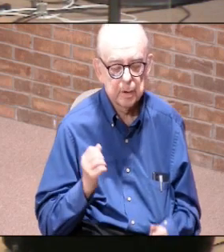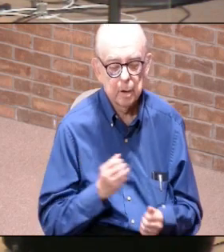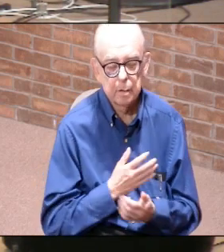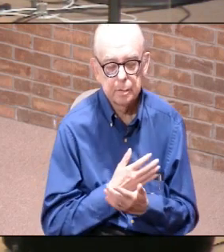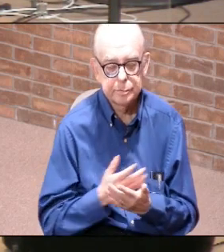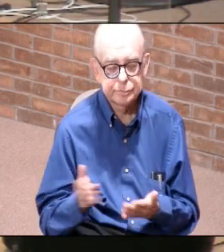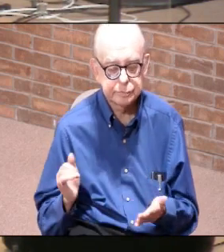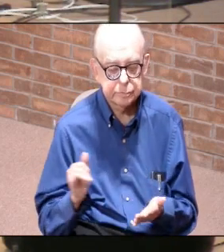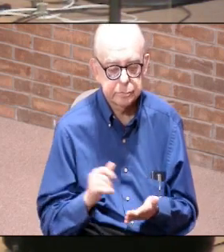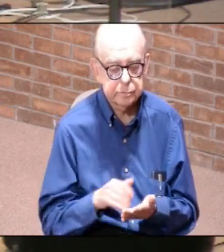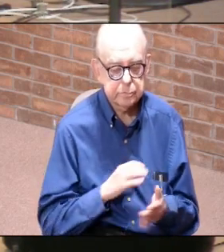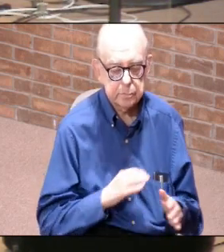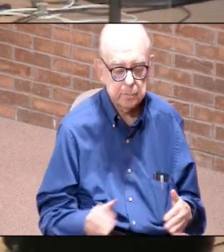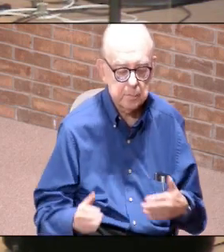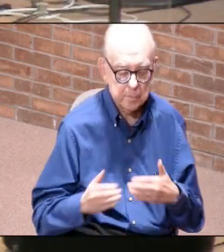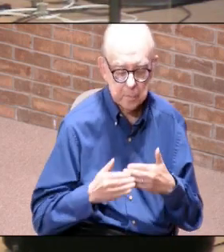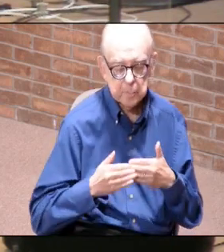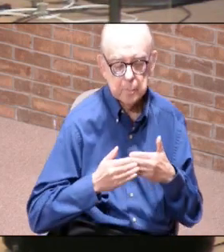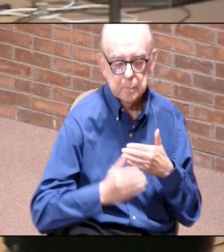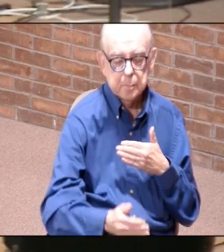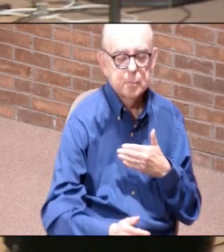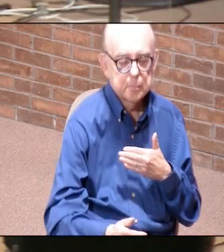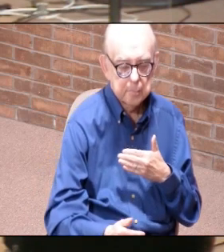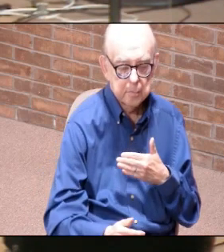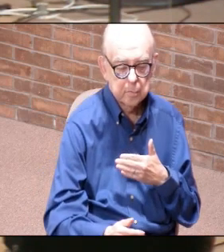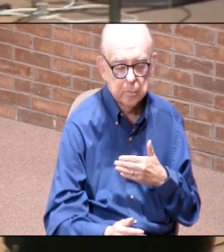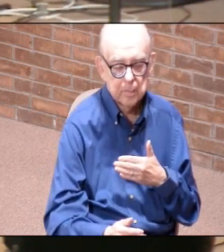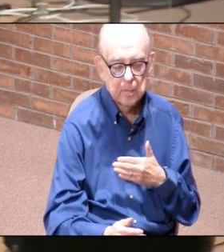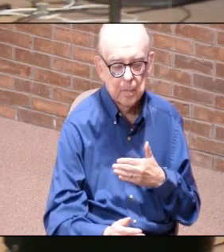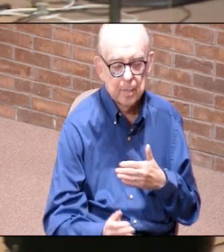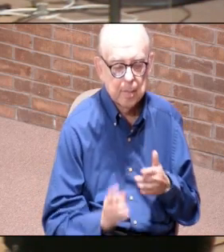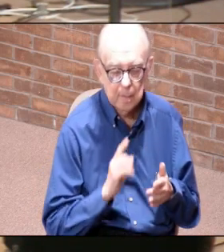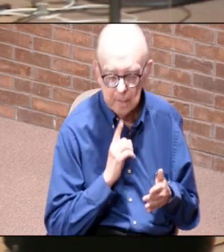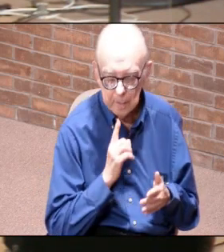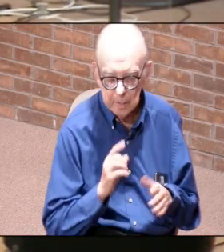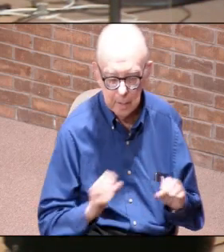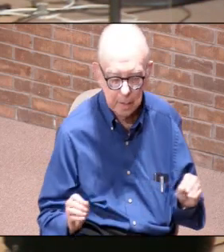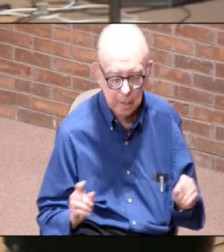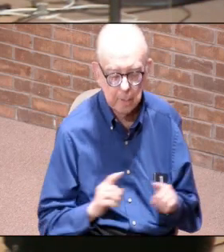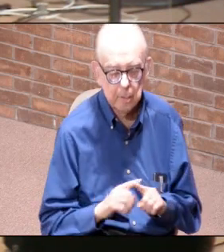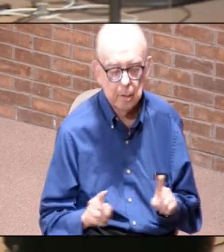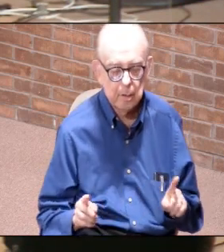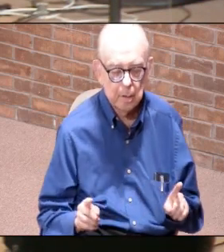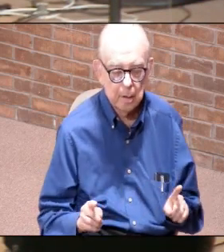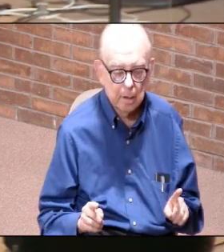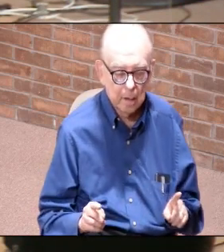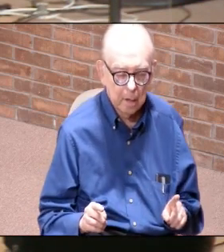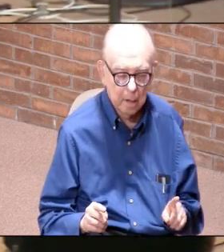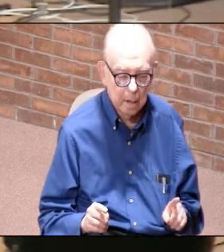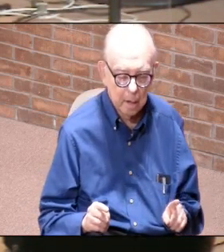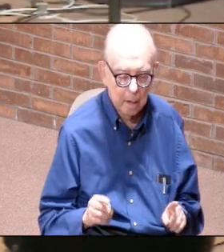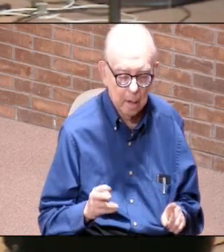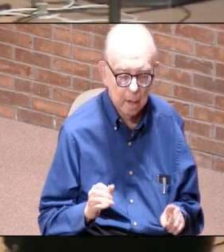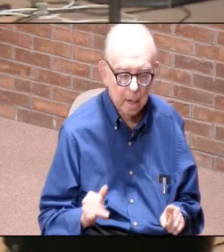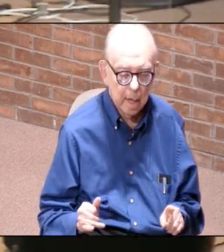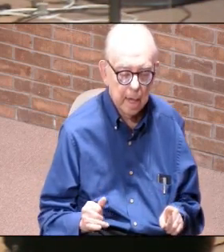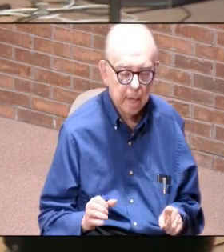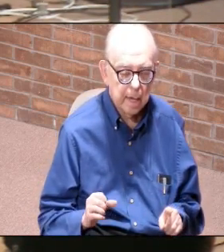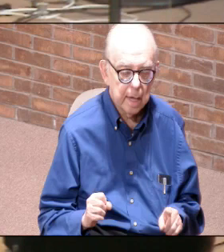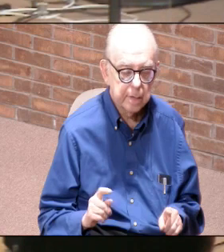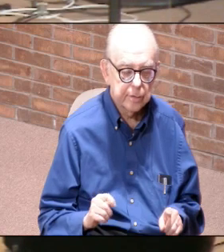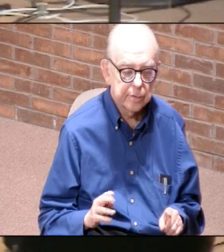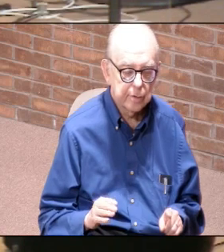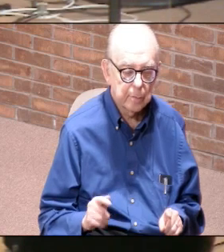everything that I do from that point on is nothing but hay and stubbles,